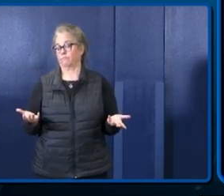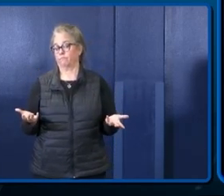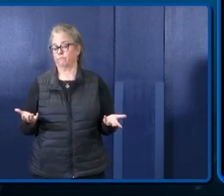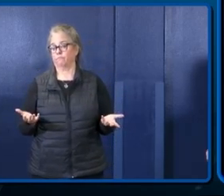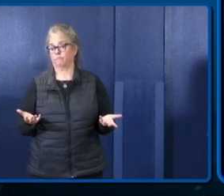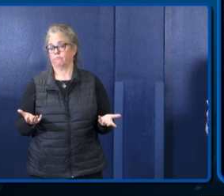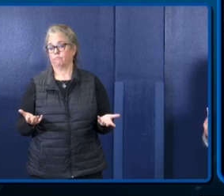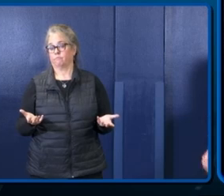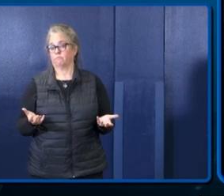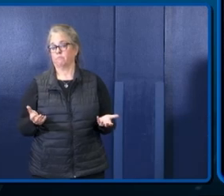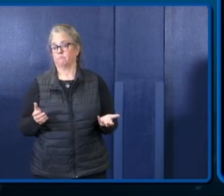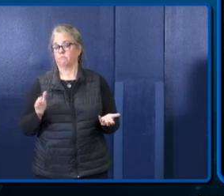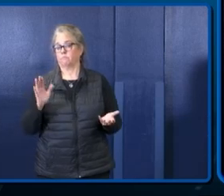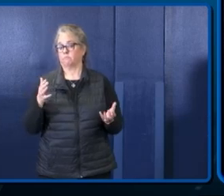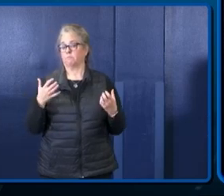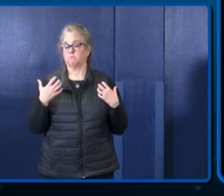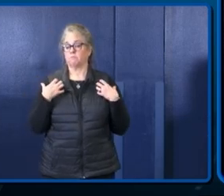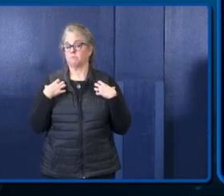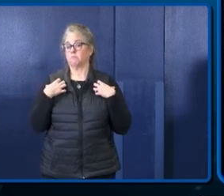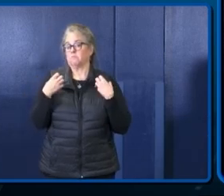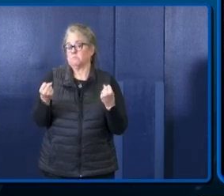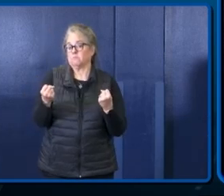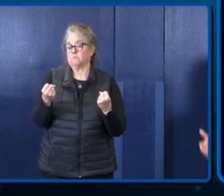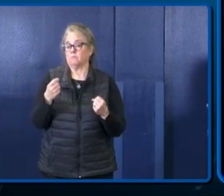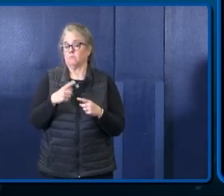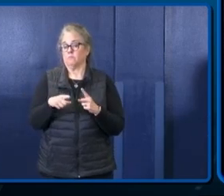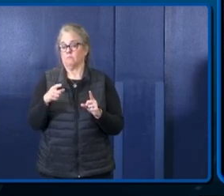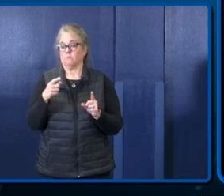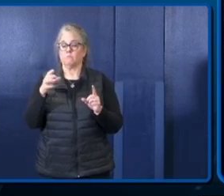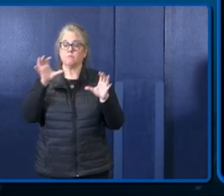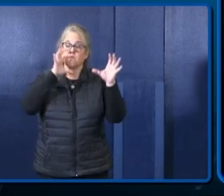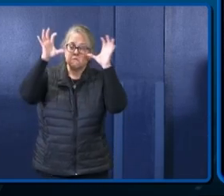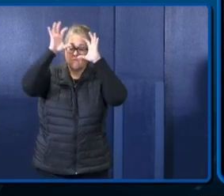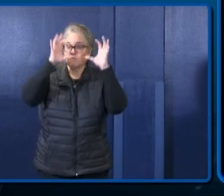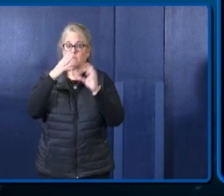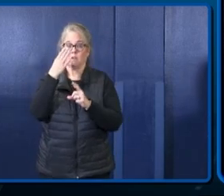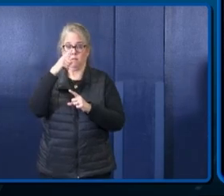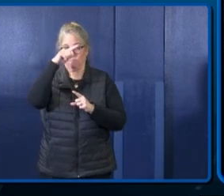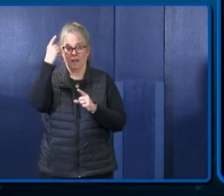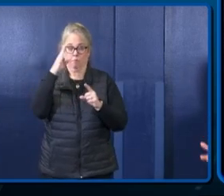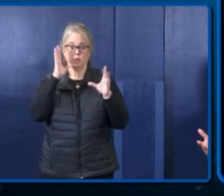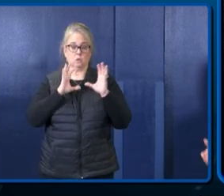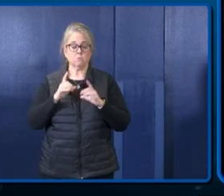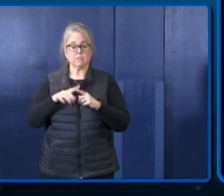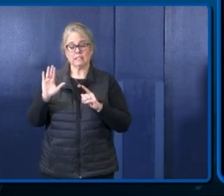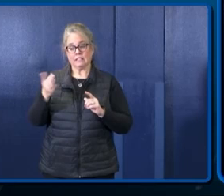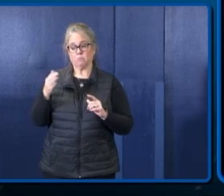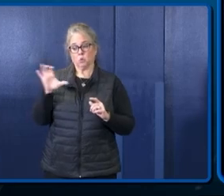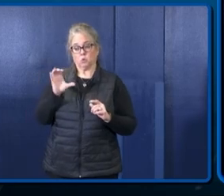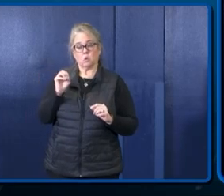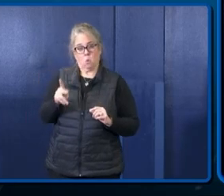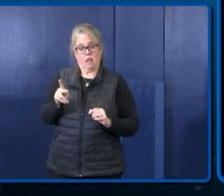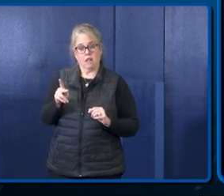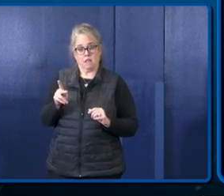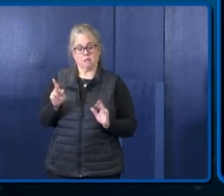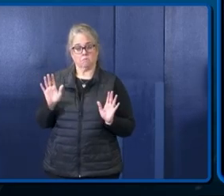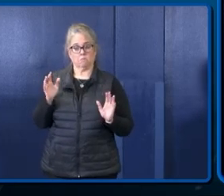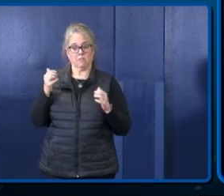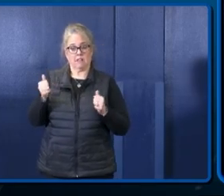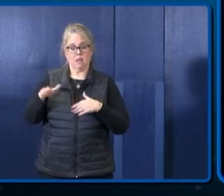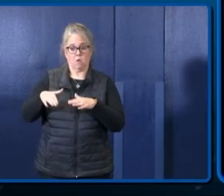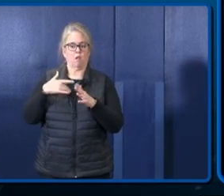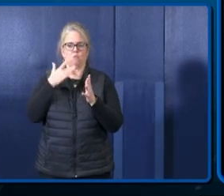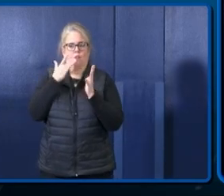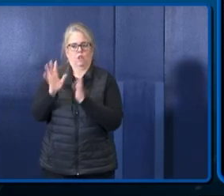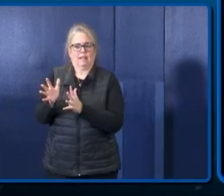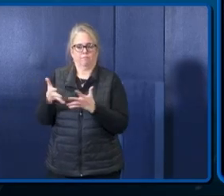degree from the bruising that was apparent on his face at the last setting. And so I would just leave it at that. Has the suspect's